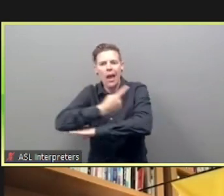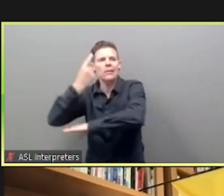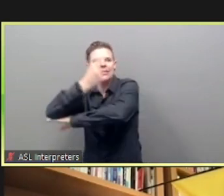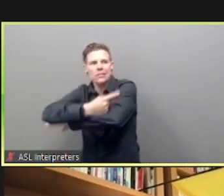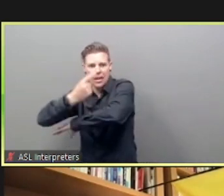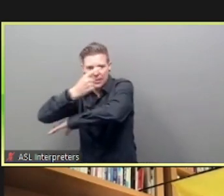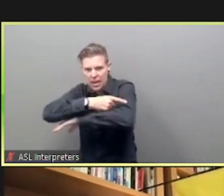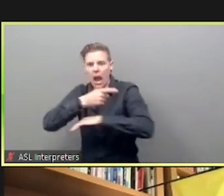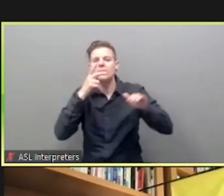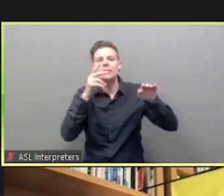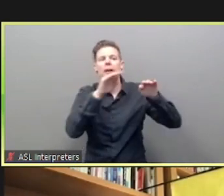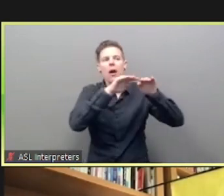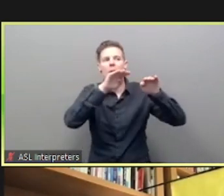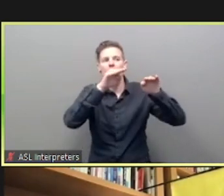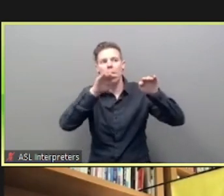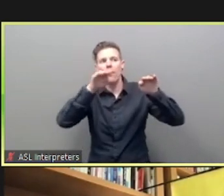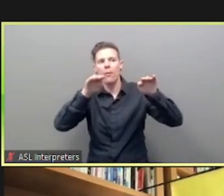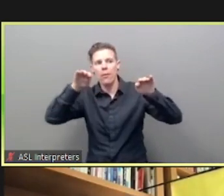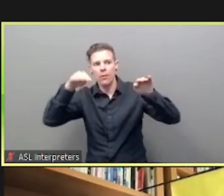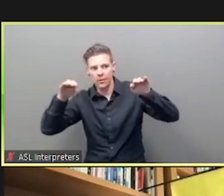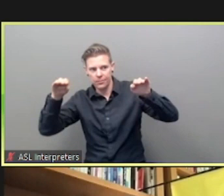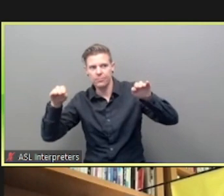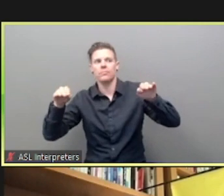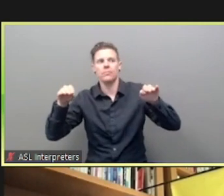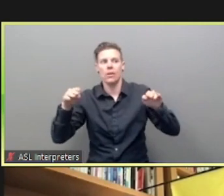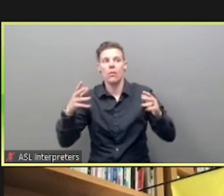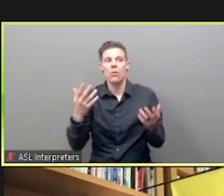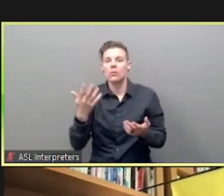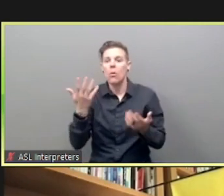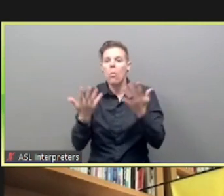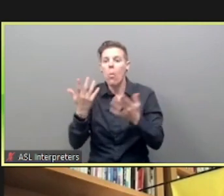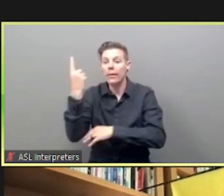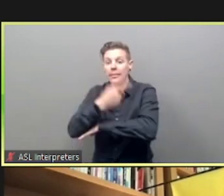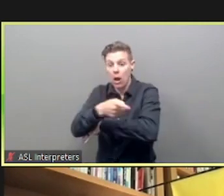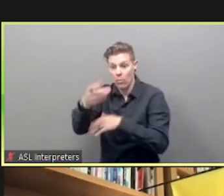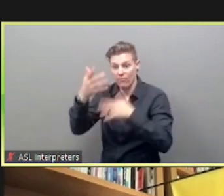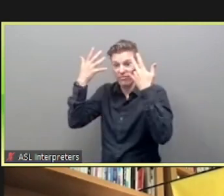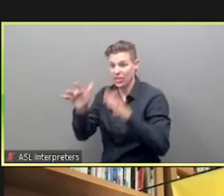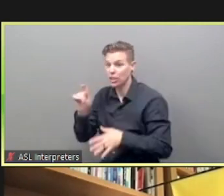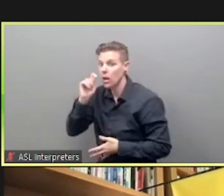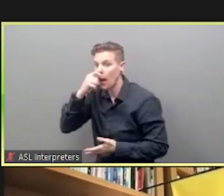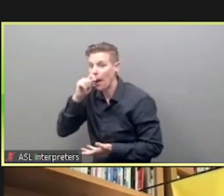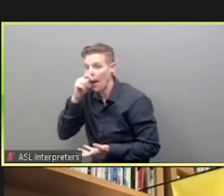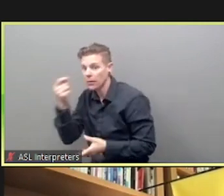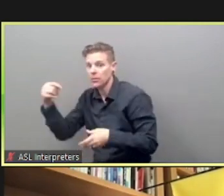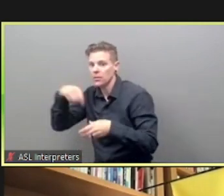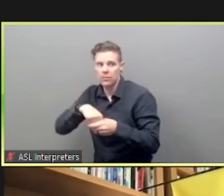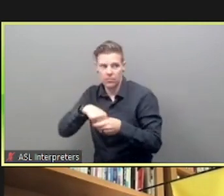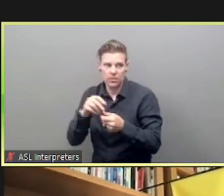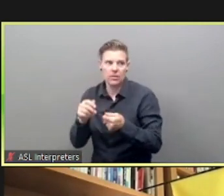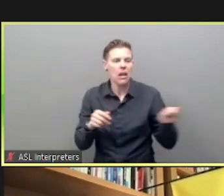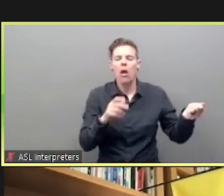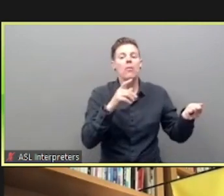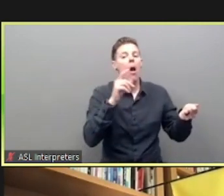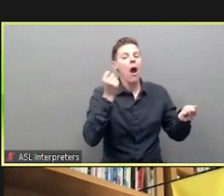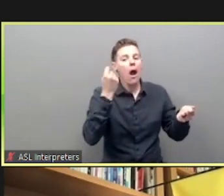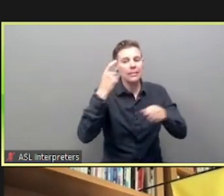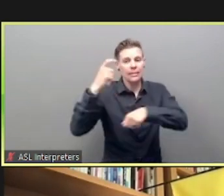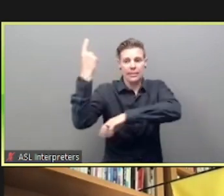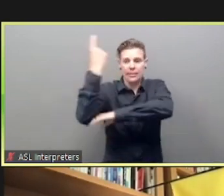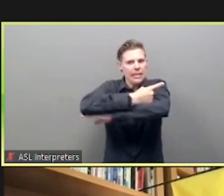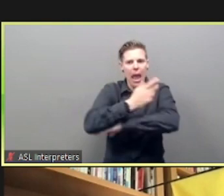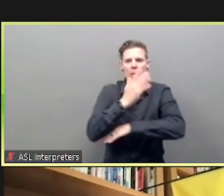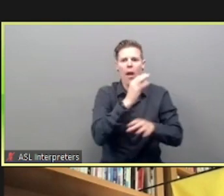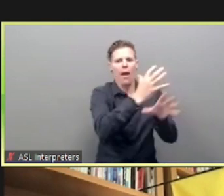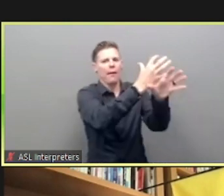test by the date they were collected, which is different than what we report in the press releases. That's the news of the day, test results